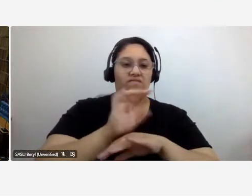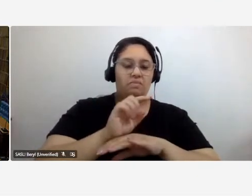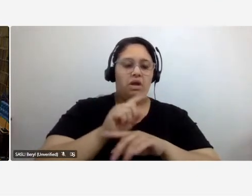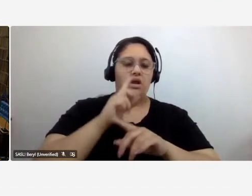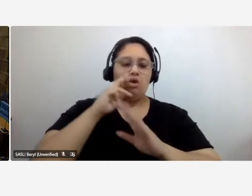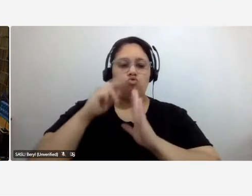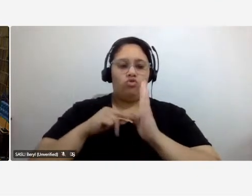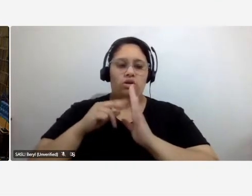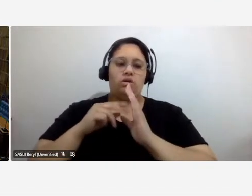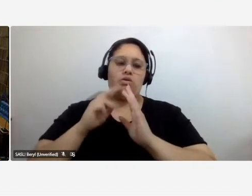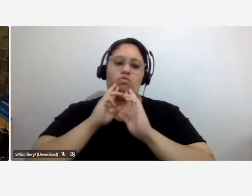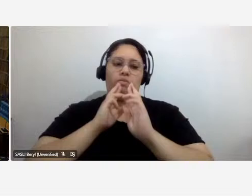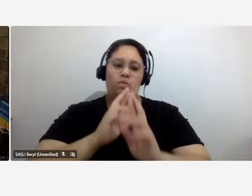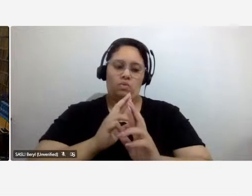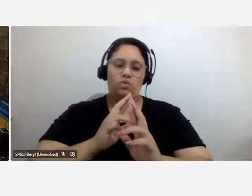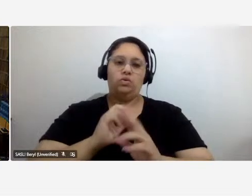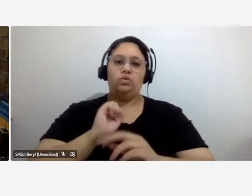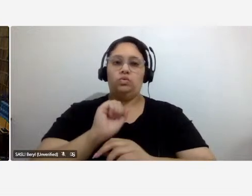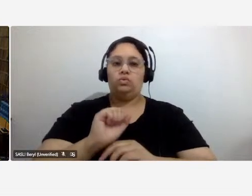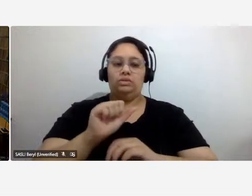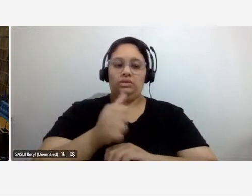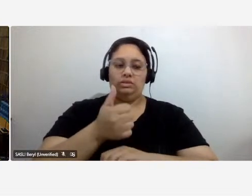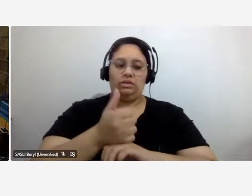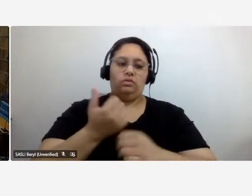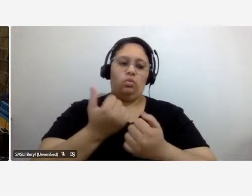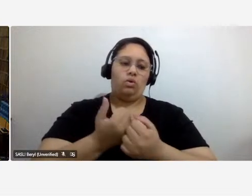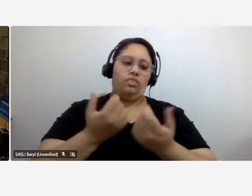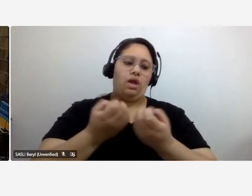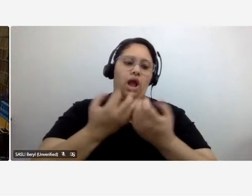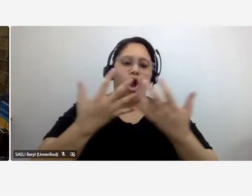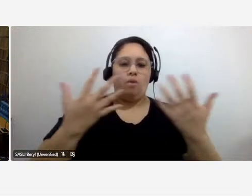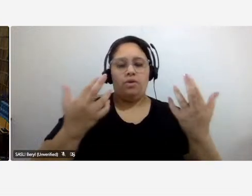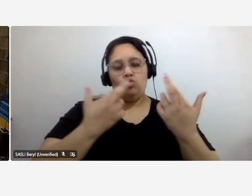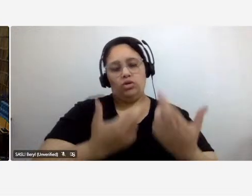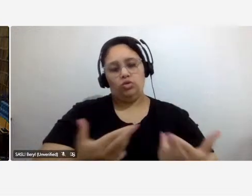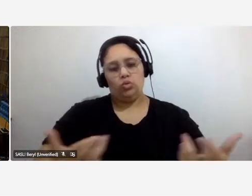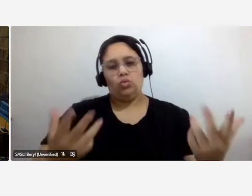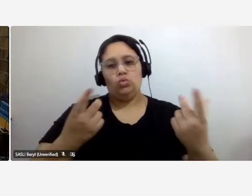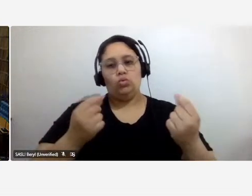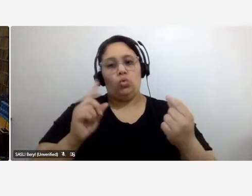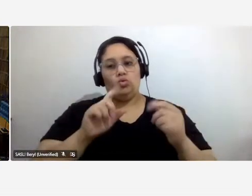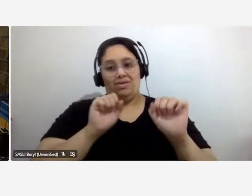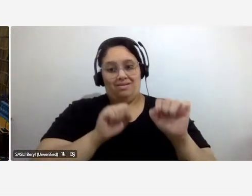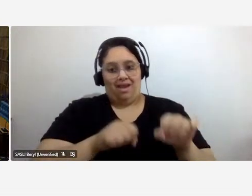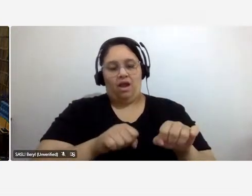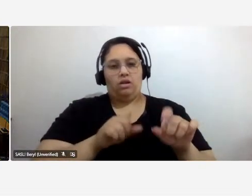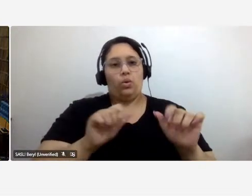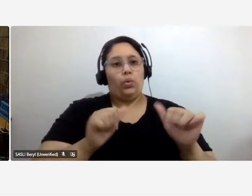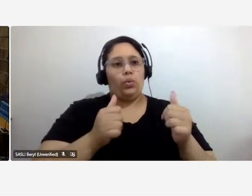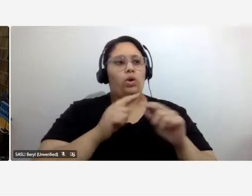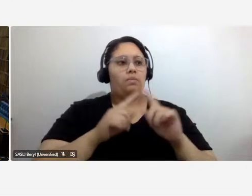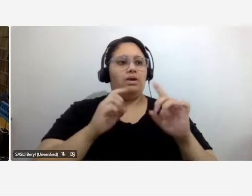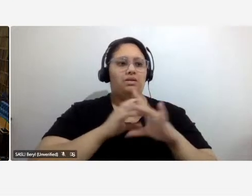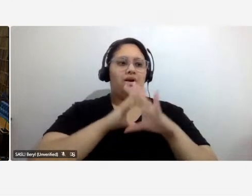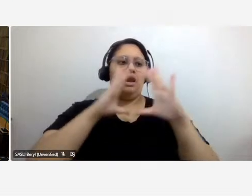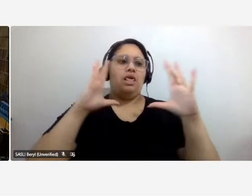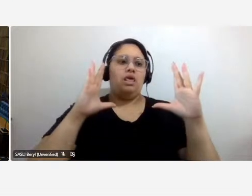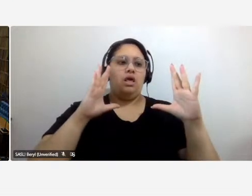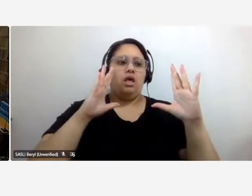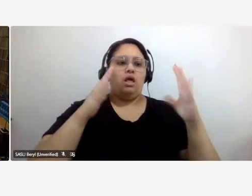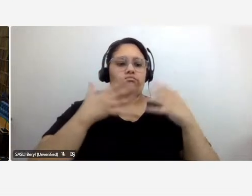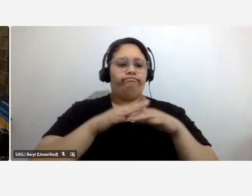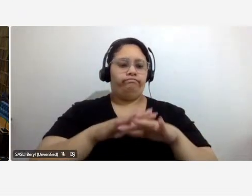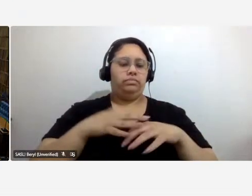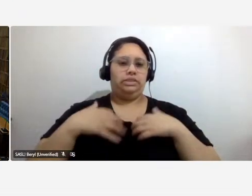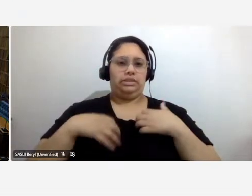of the report. You're sitting with X amount of resources. You're doing what you can, which is great. There's clear